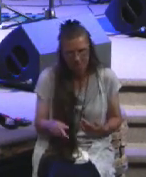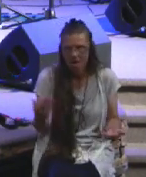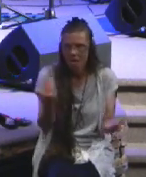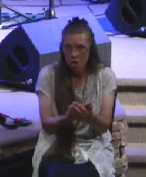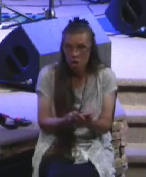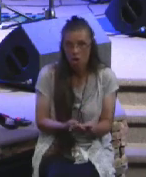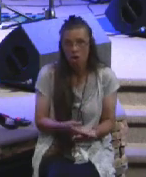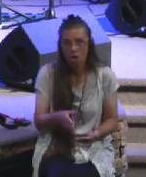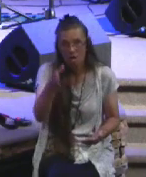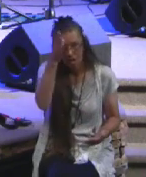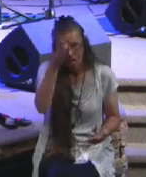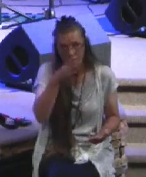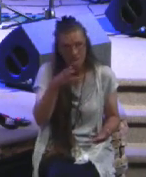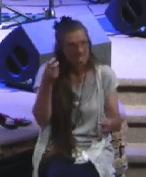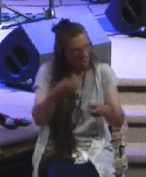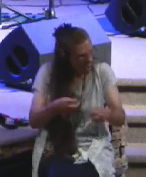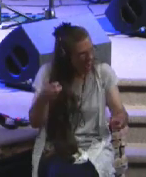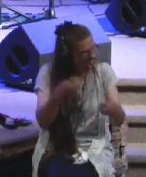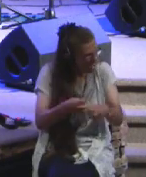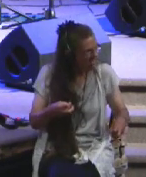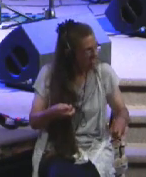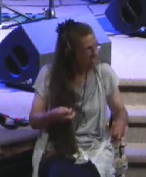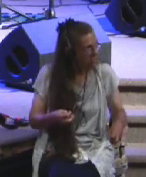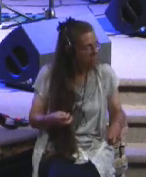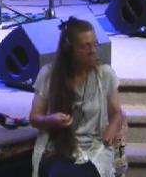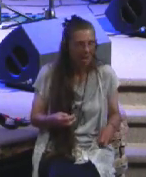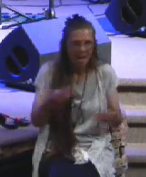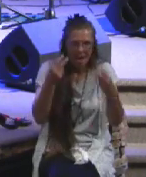Good parenting is even harder.